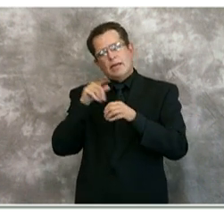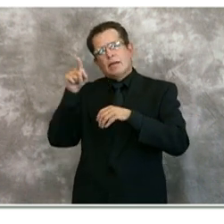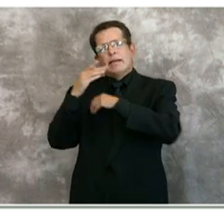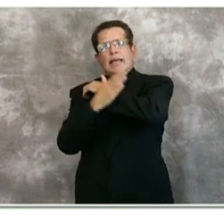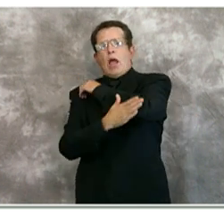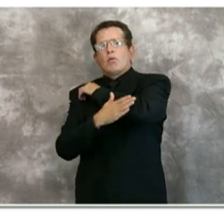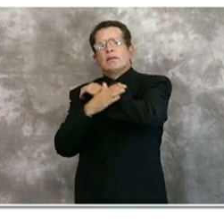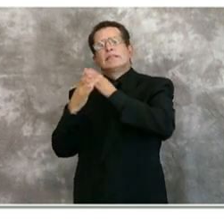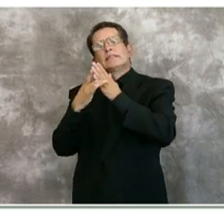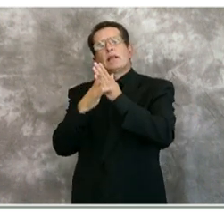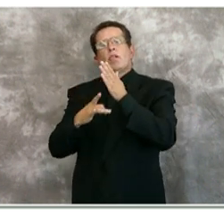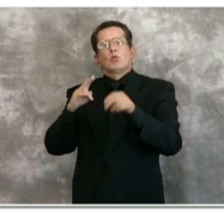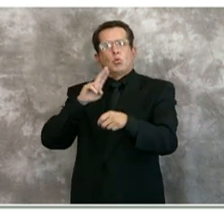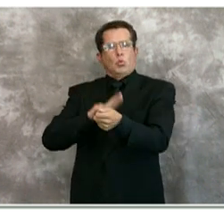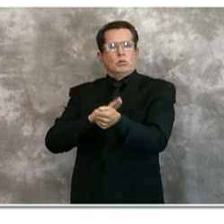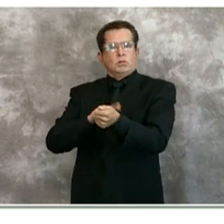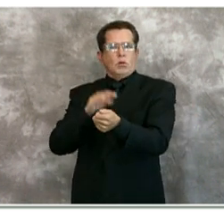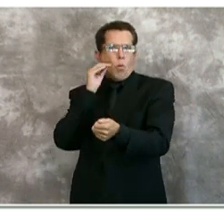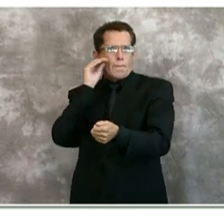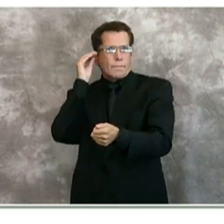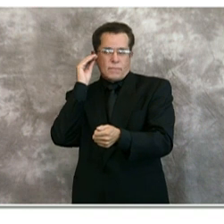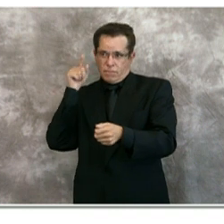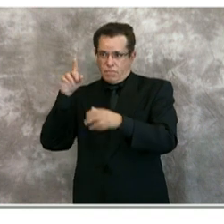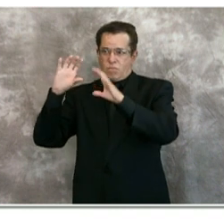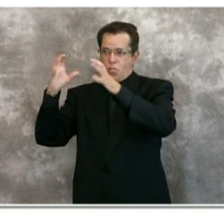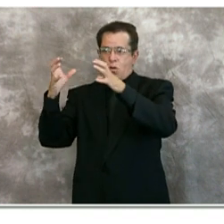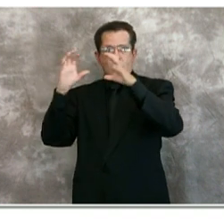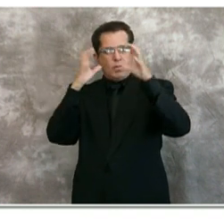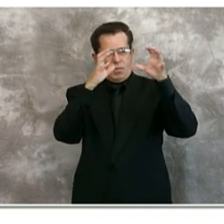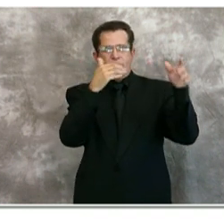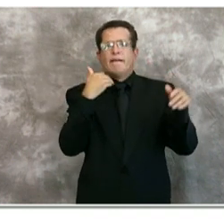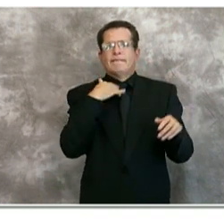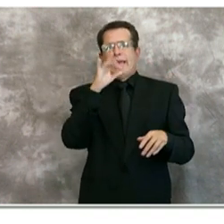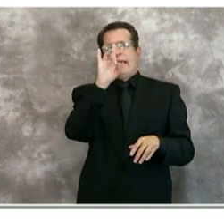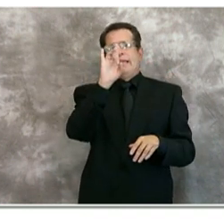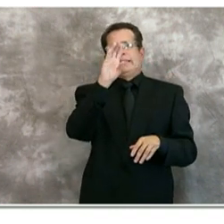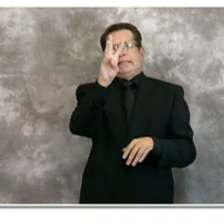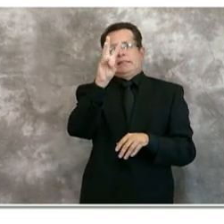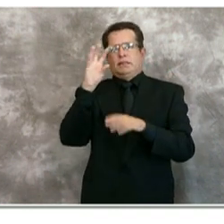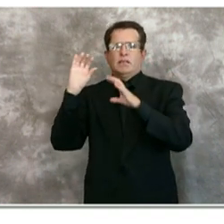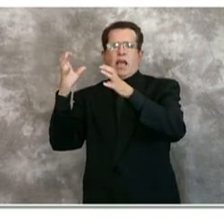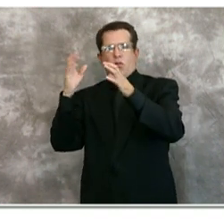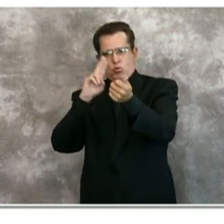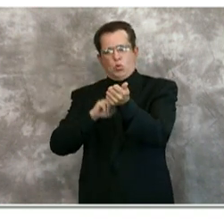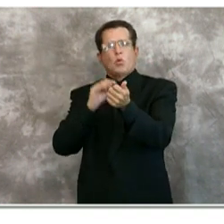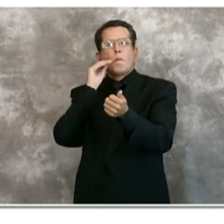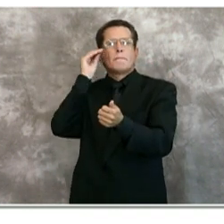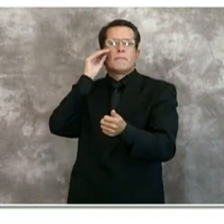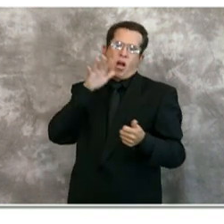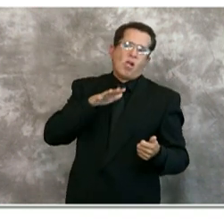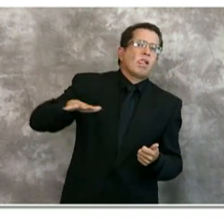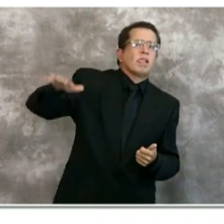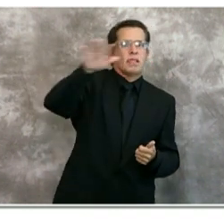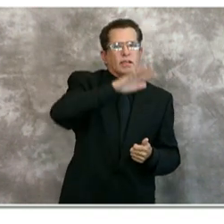county's skilled nursing facilities, and there are 86 skilled nursing facilities across the county. In